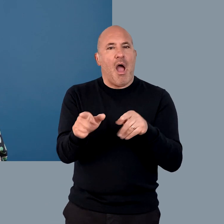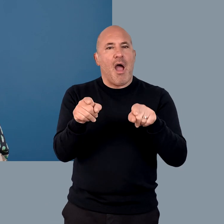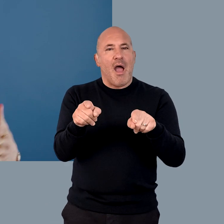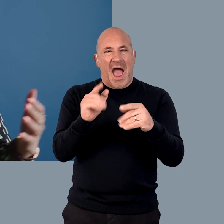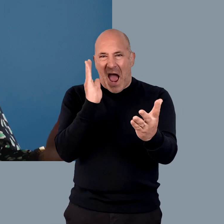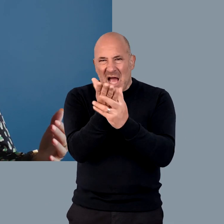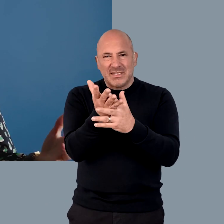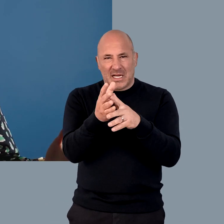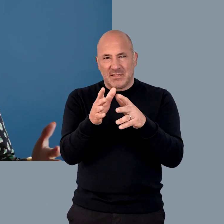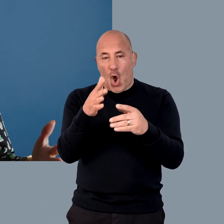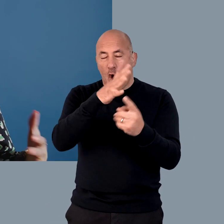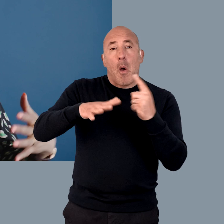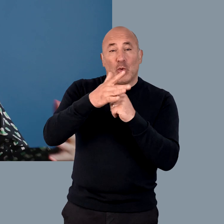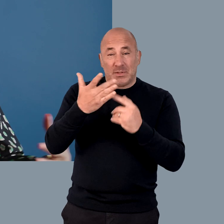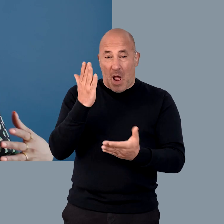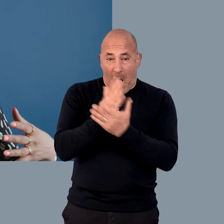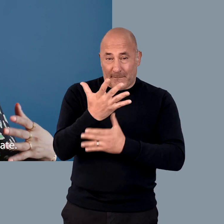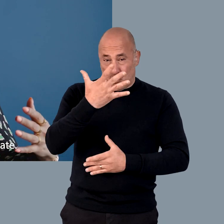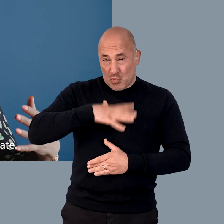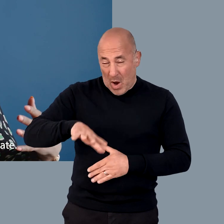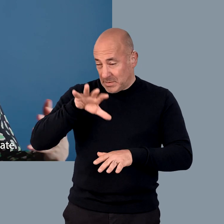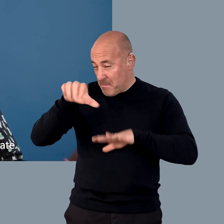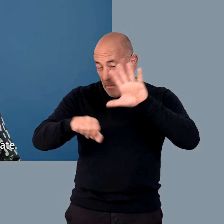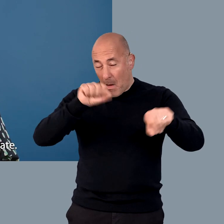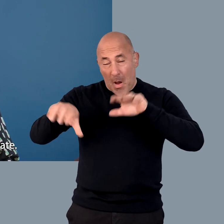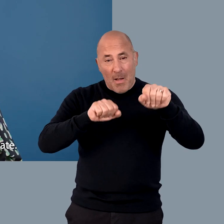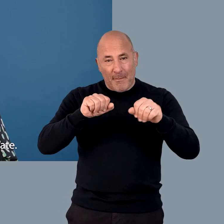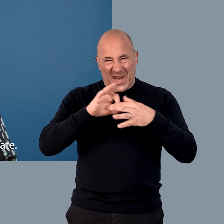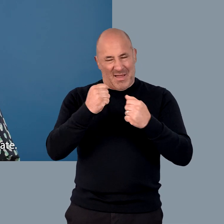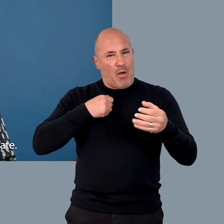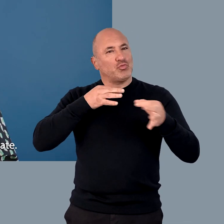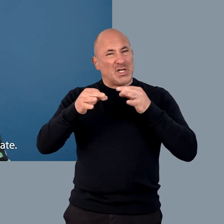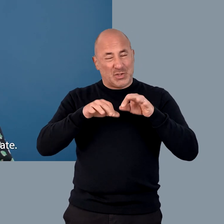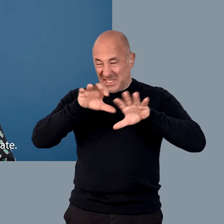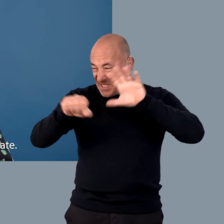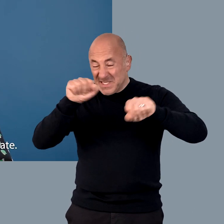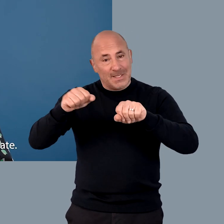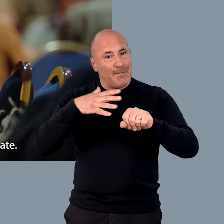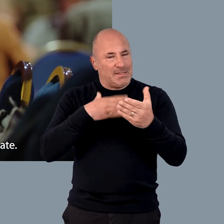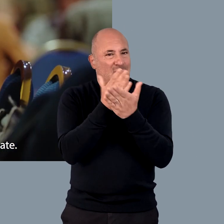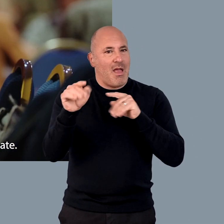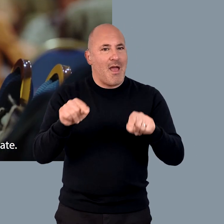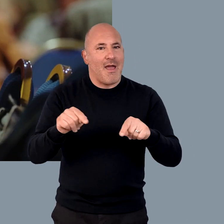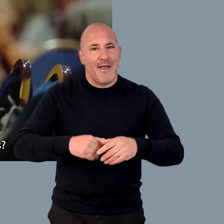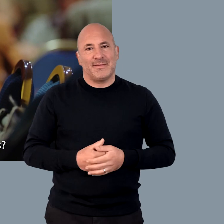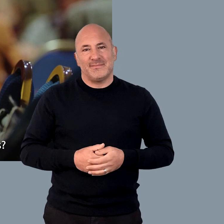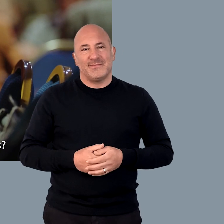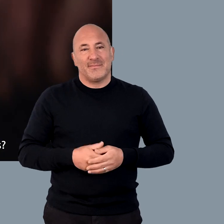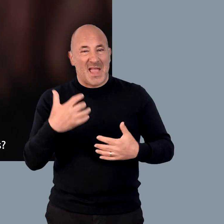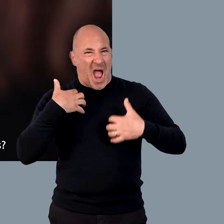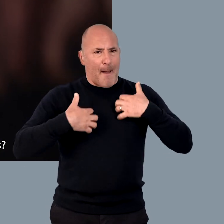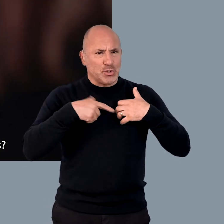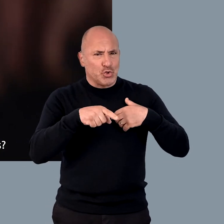down those barriers and access and reach the communities that genuinely we want to be reaching with Let's Create.